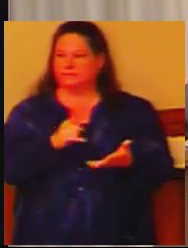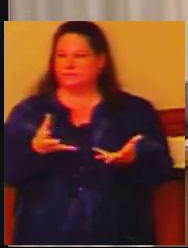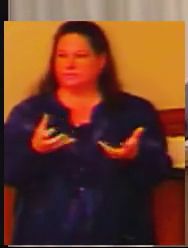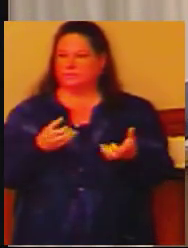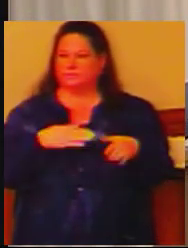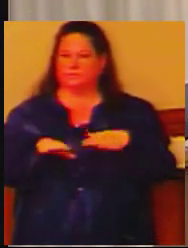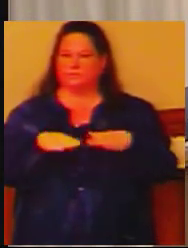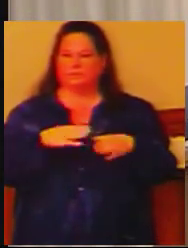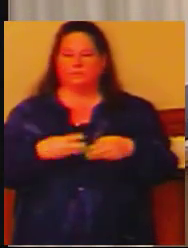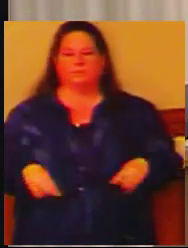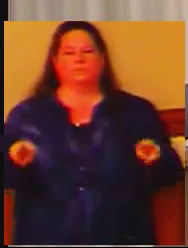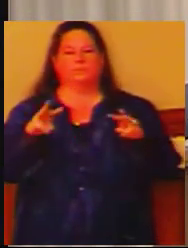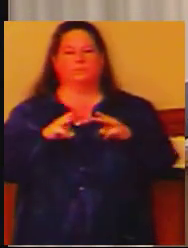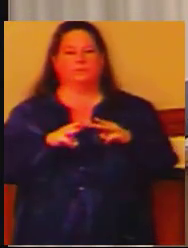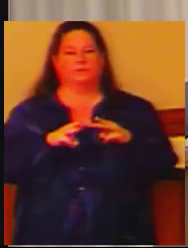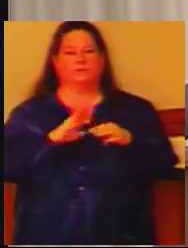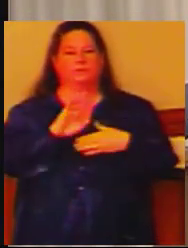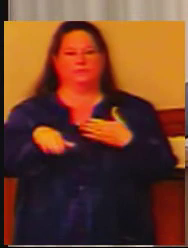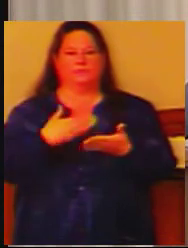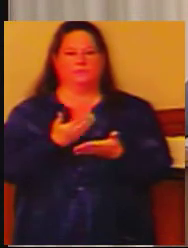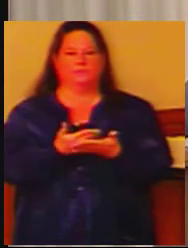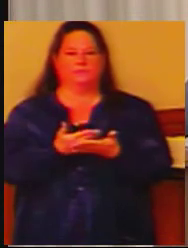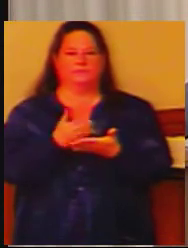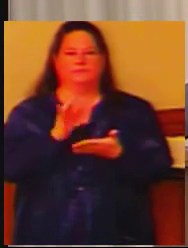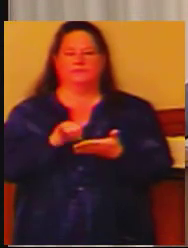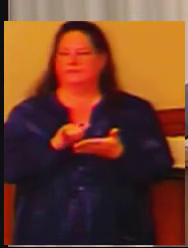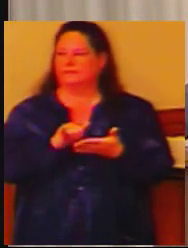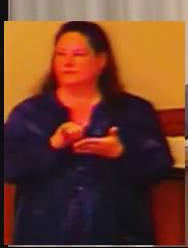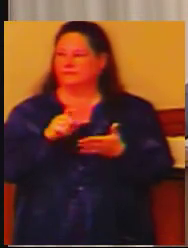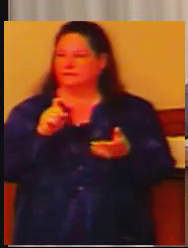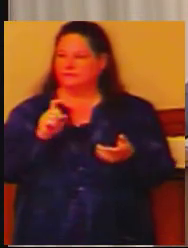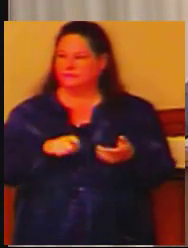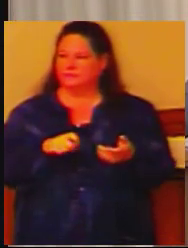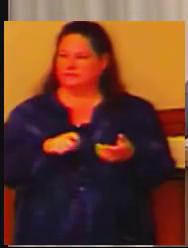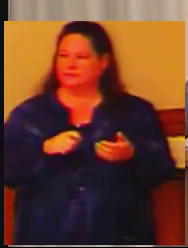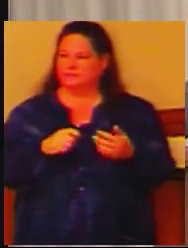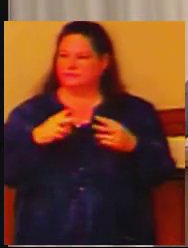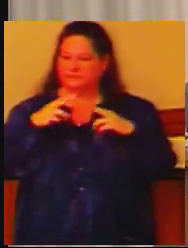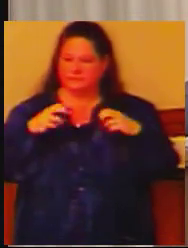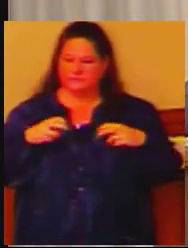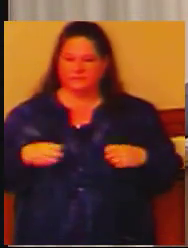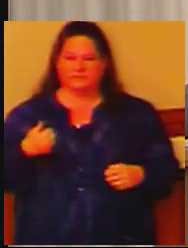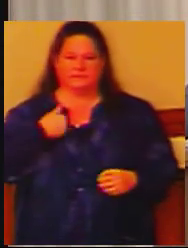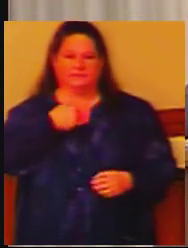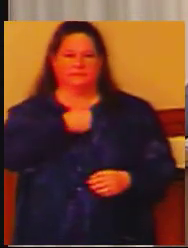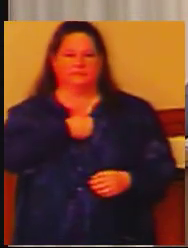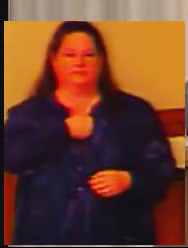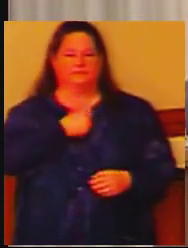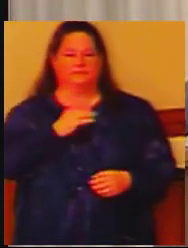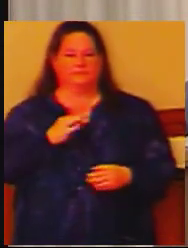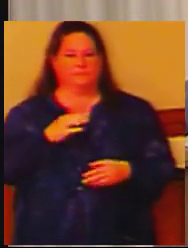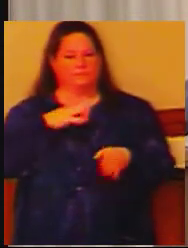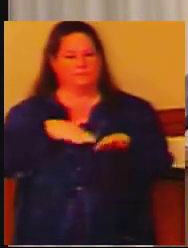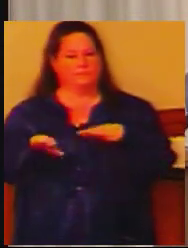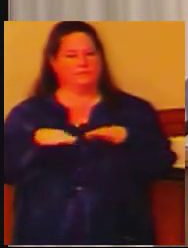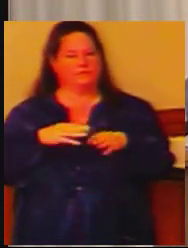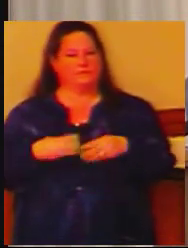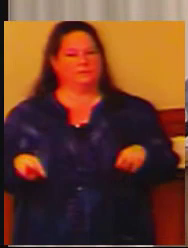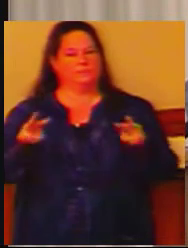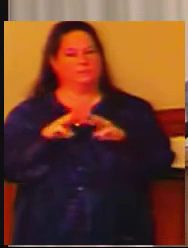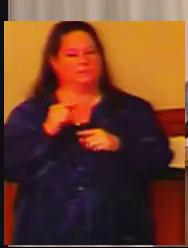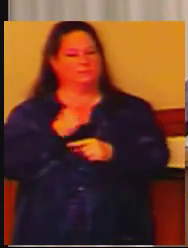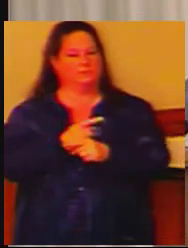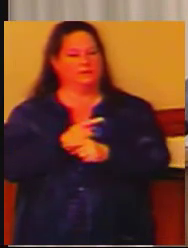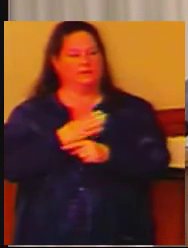walk worthy. And that all this takes looking at ourselves. Am I walking worthy? And do I have